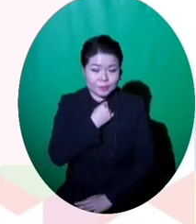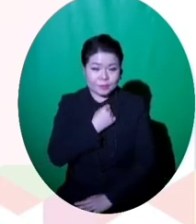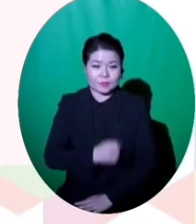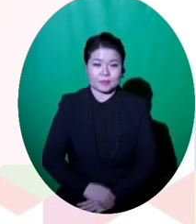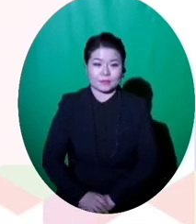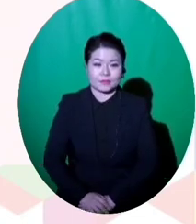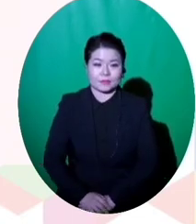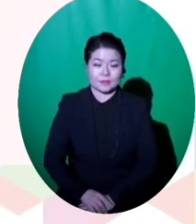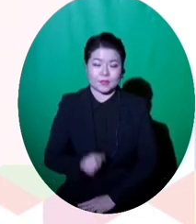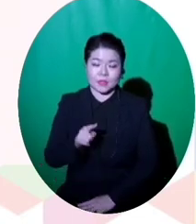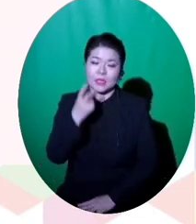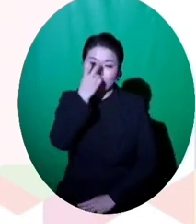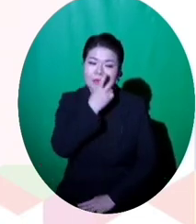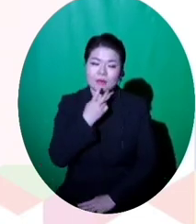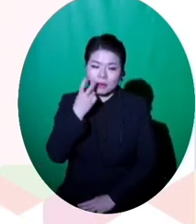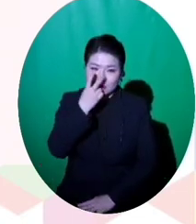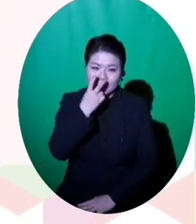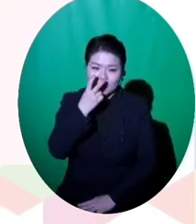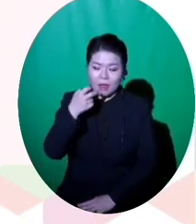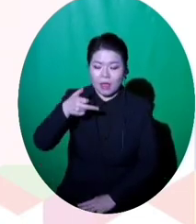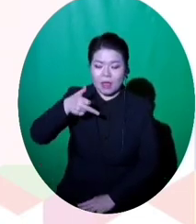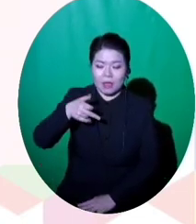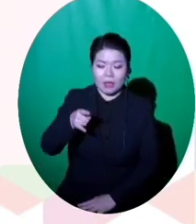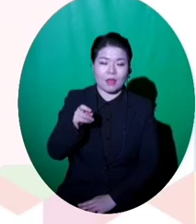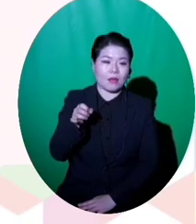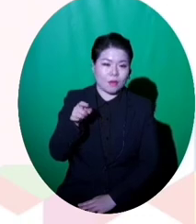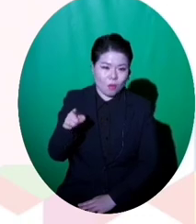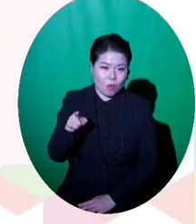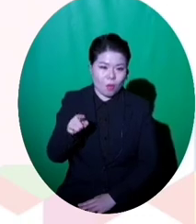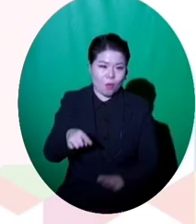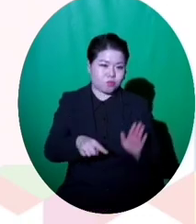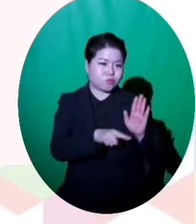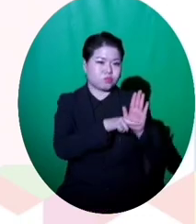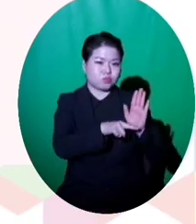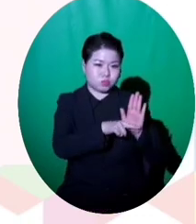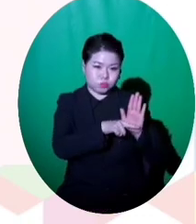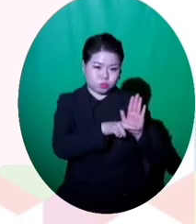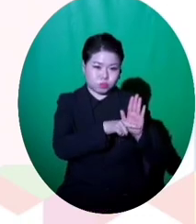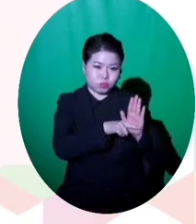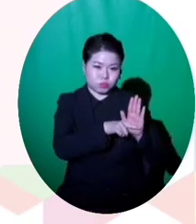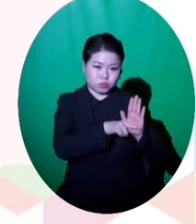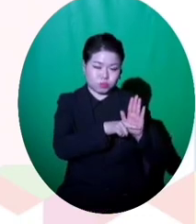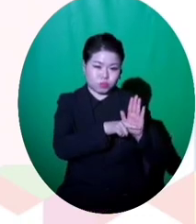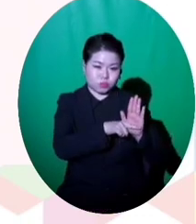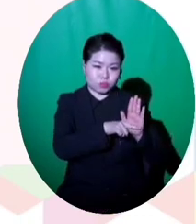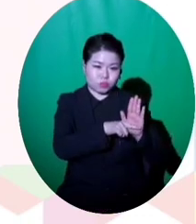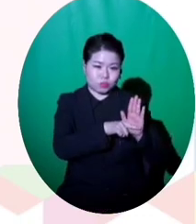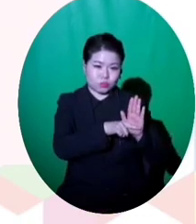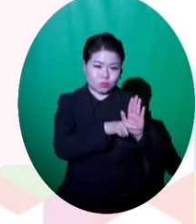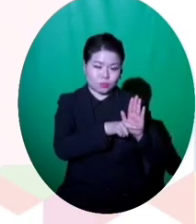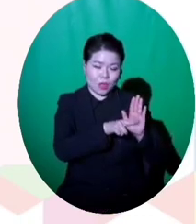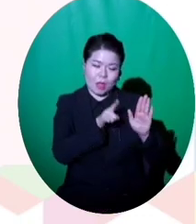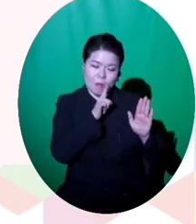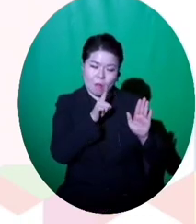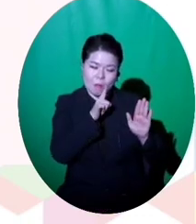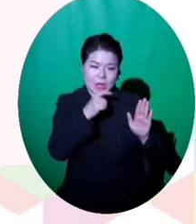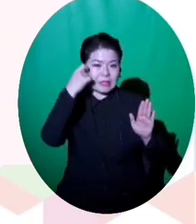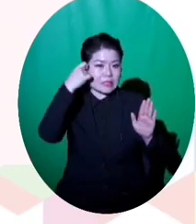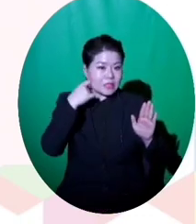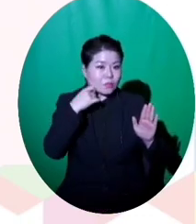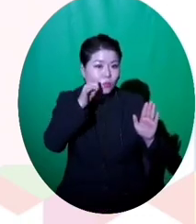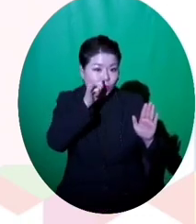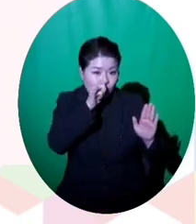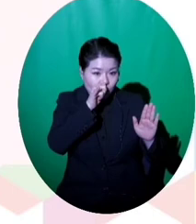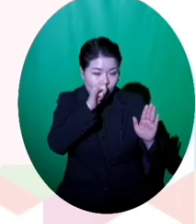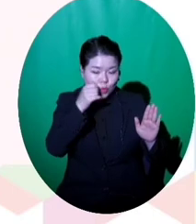But could we reclaim that word to something more proactive, something that is, you know,